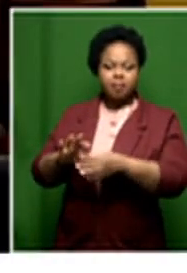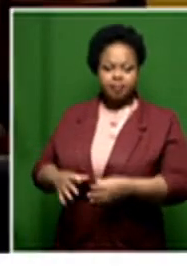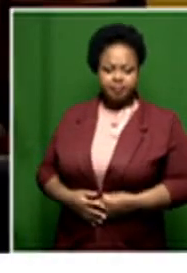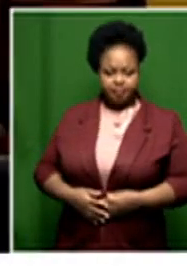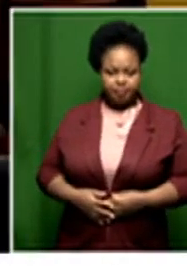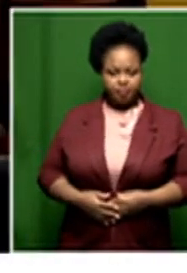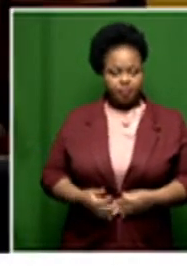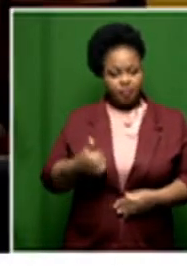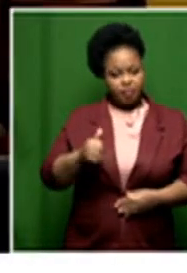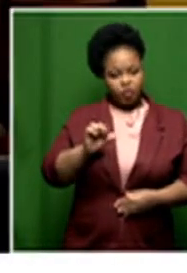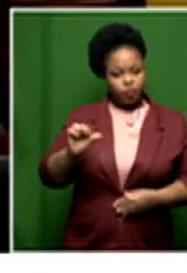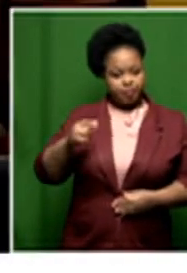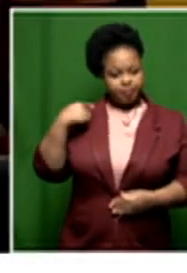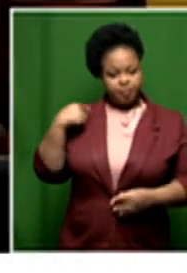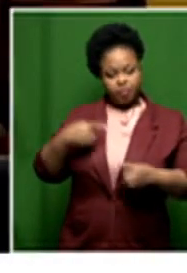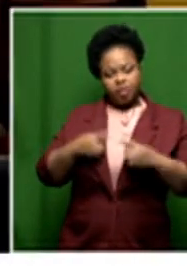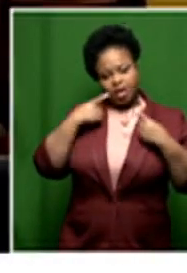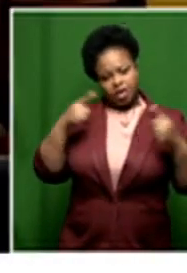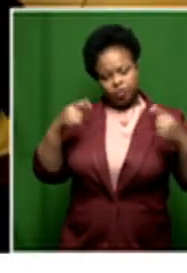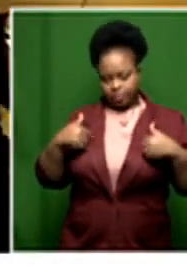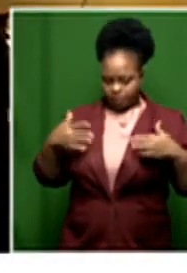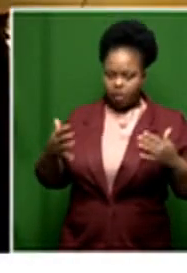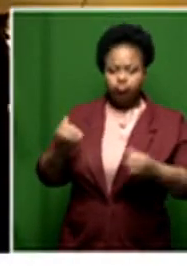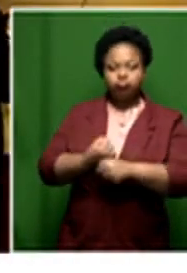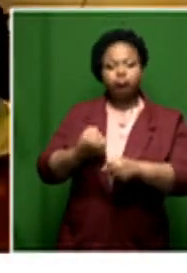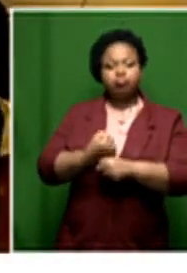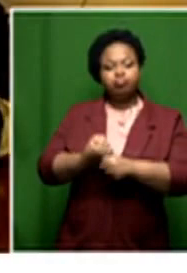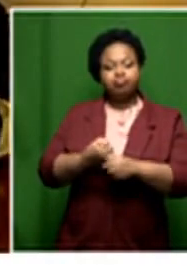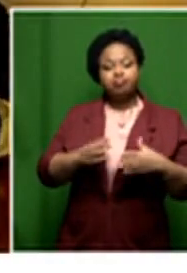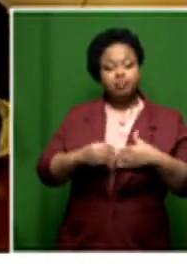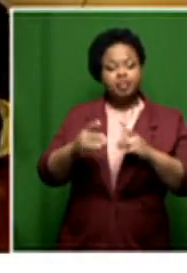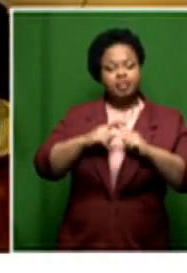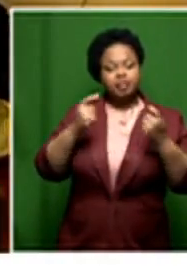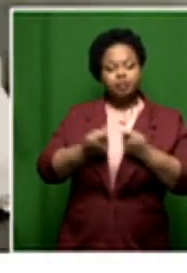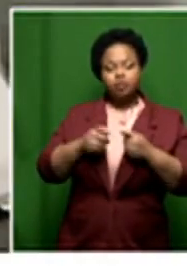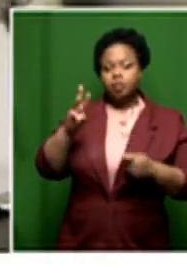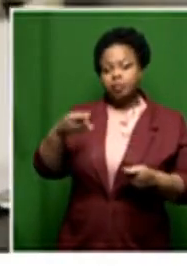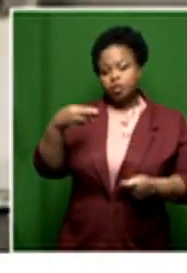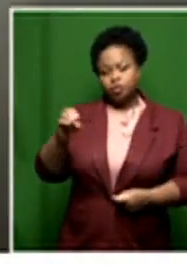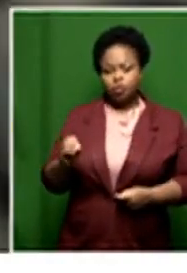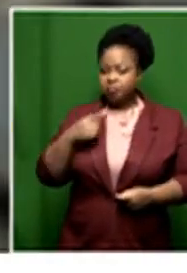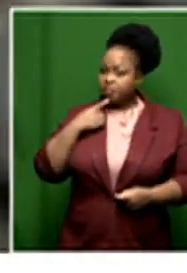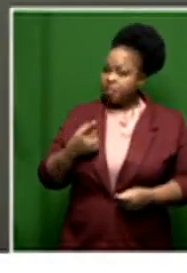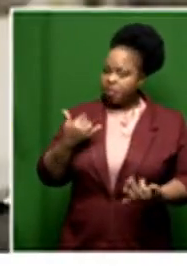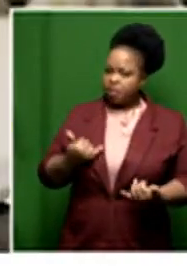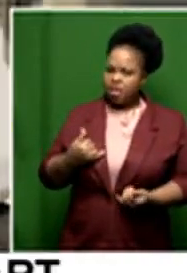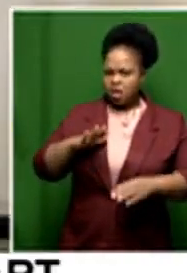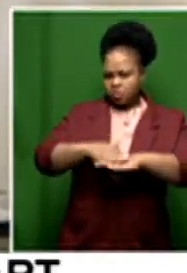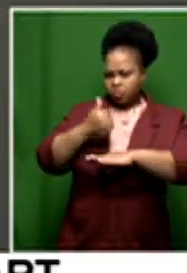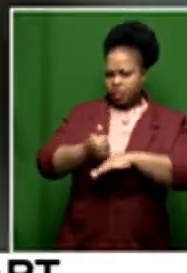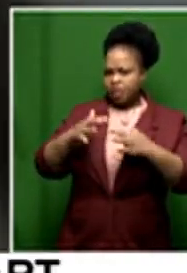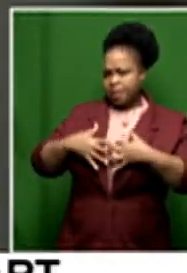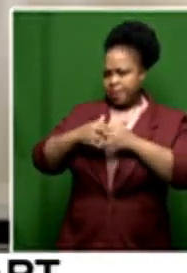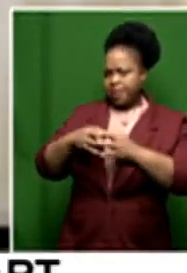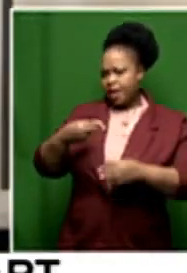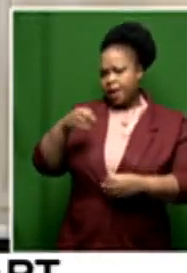6 weeks since the announcement and the groundwork has begun in earnest. The lead team from the World Health Organization says setting up the hub